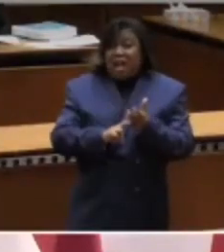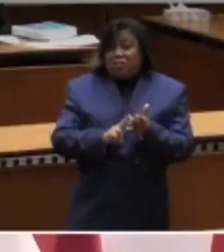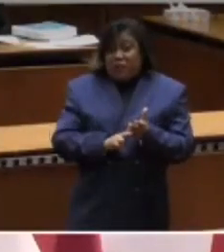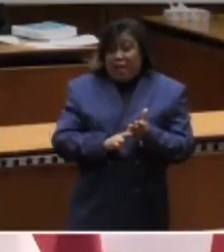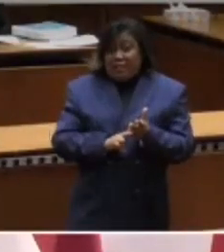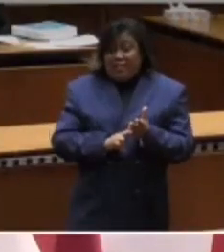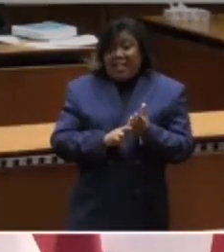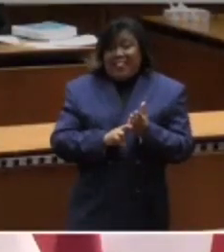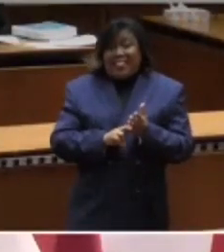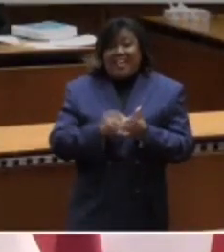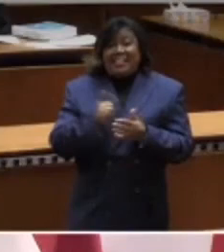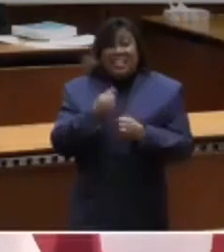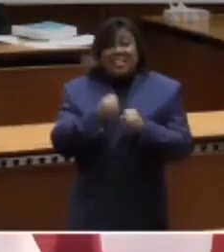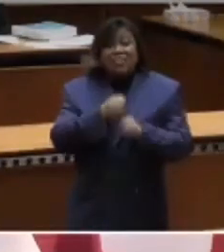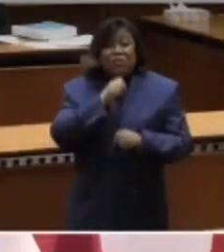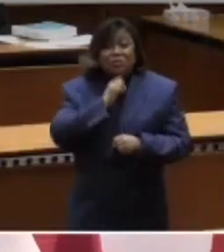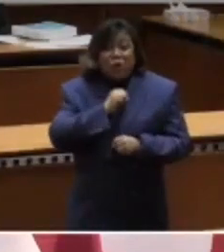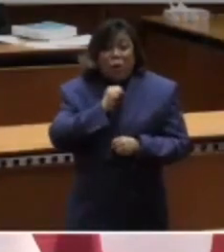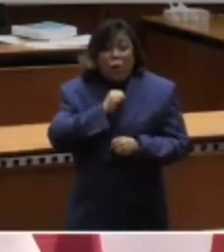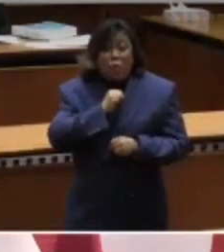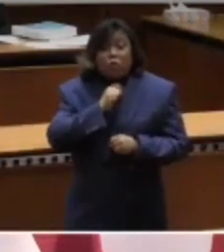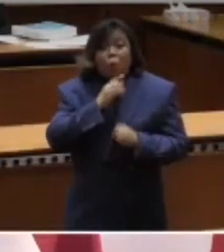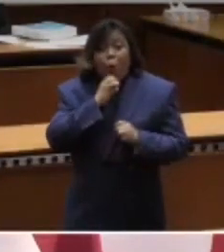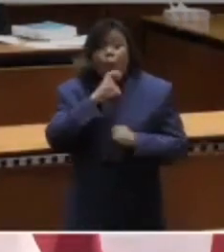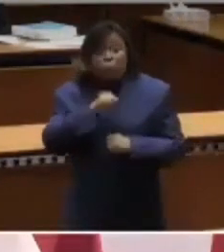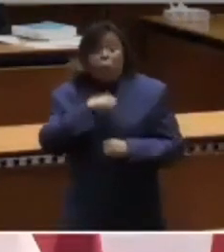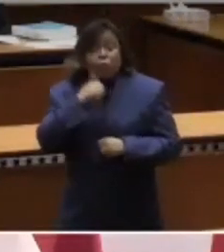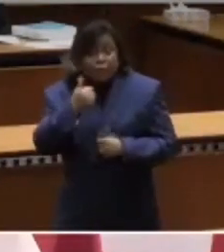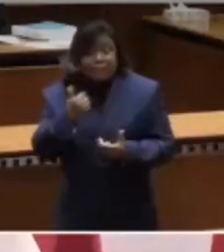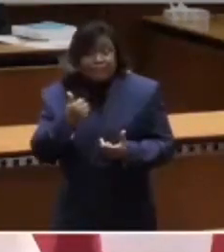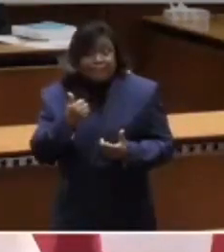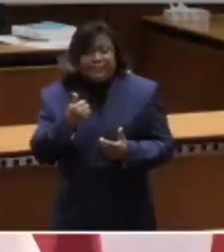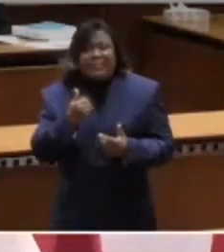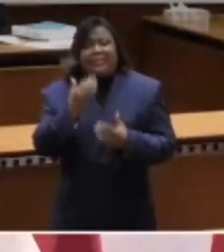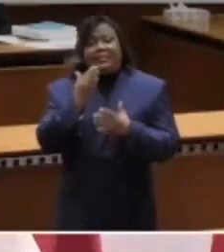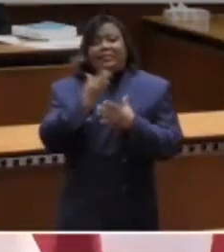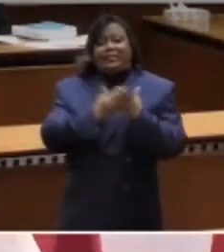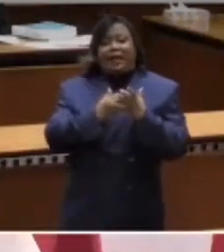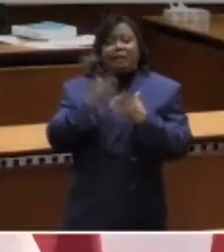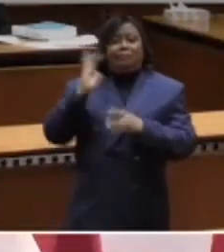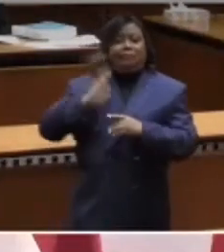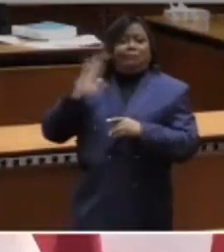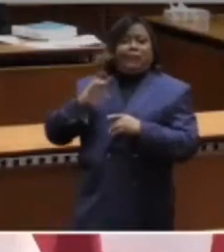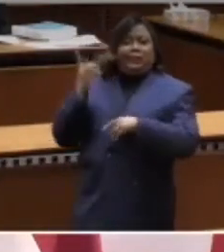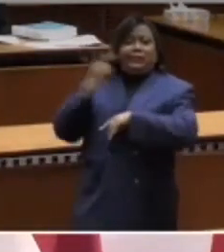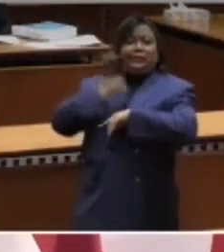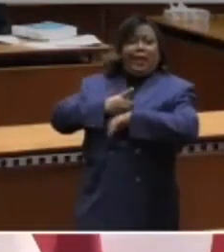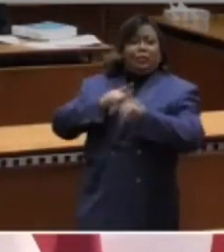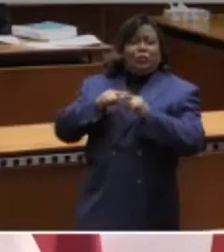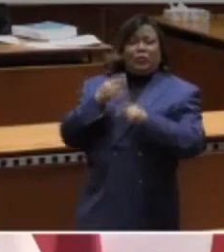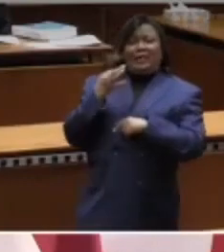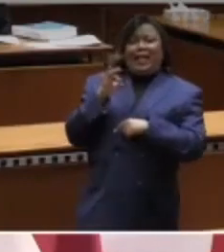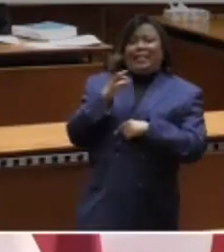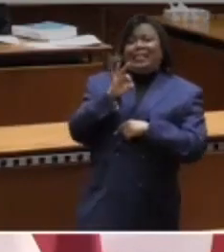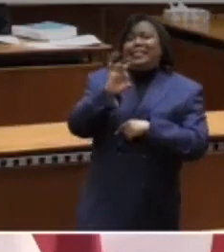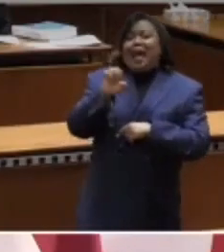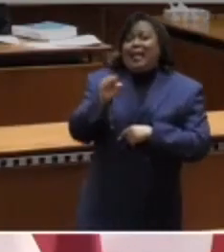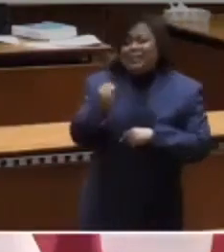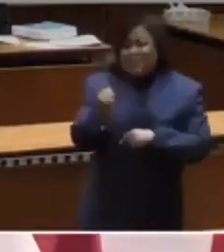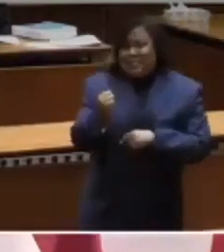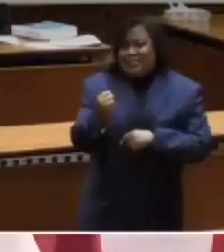contracts that are 10 years old or older. Some date back to the